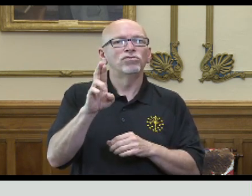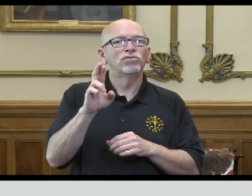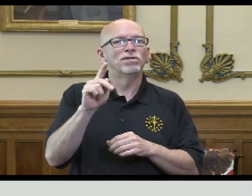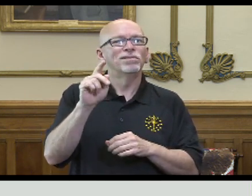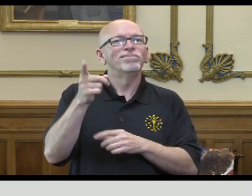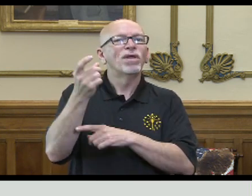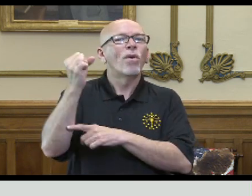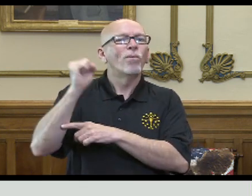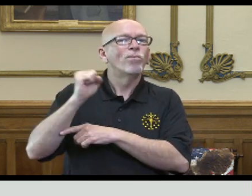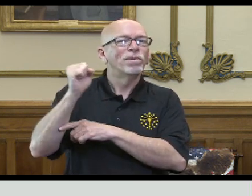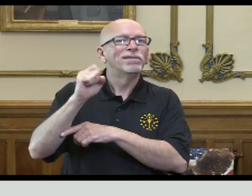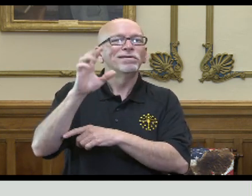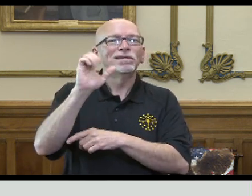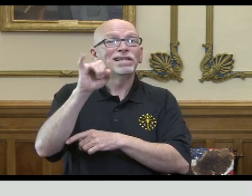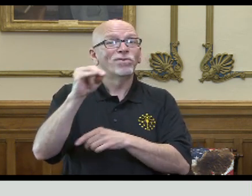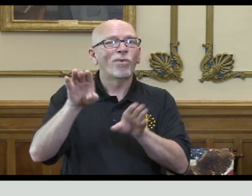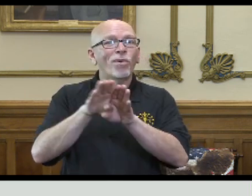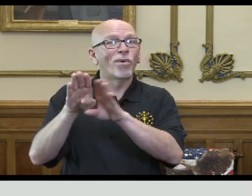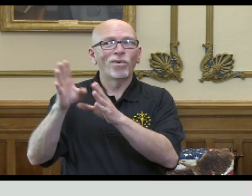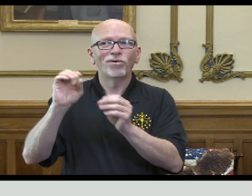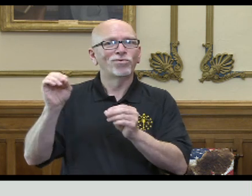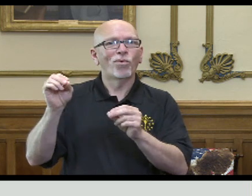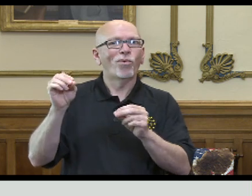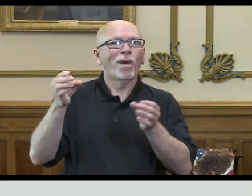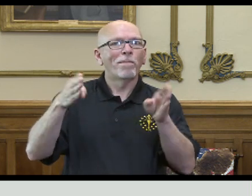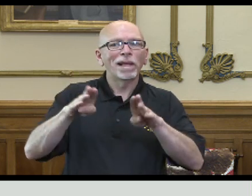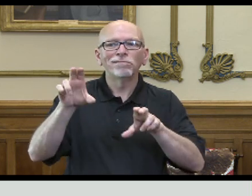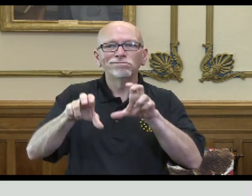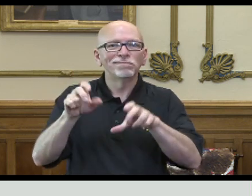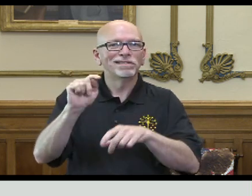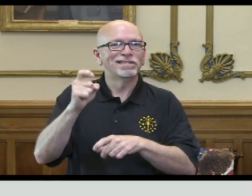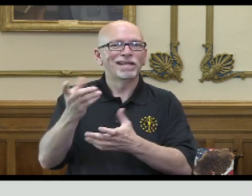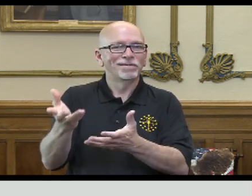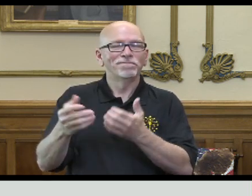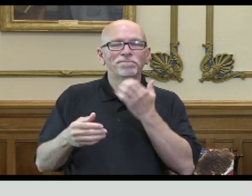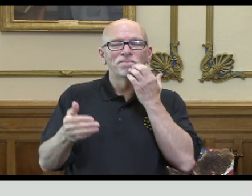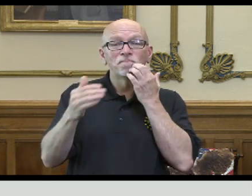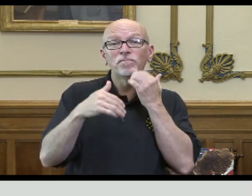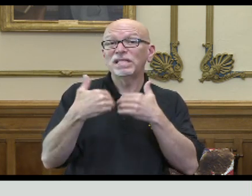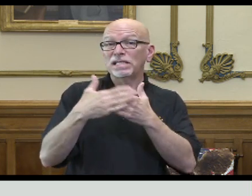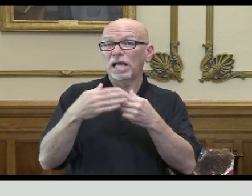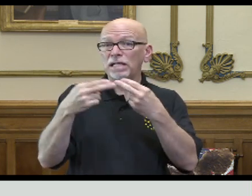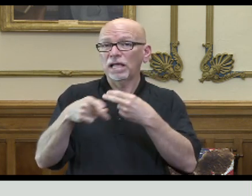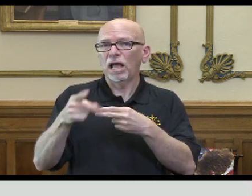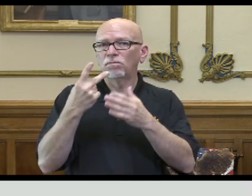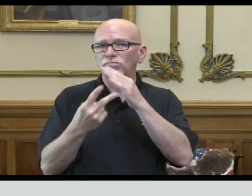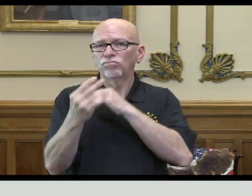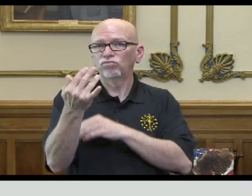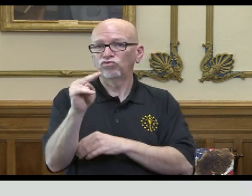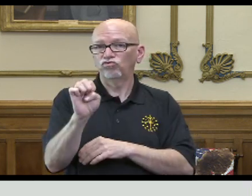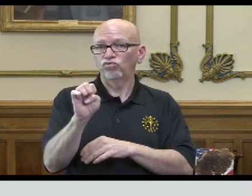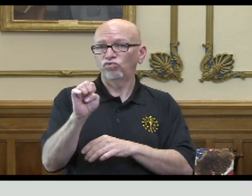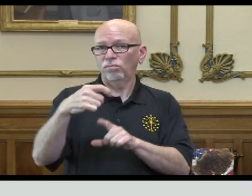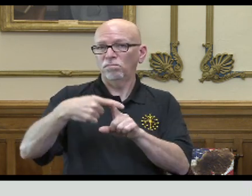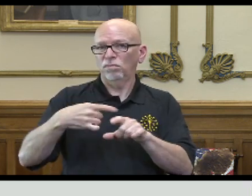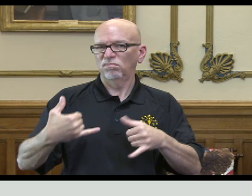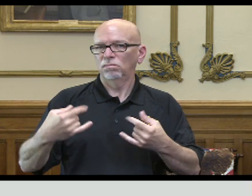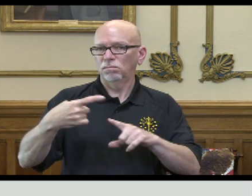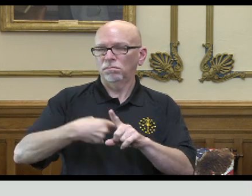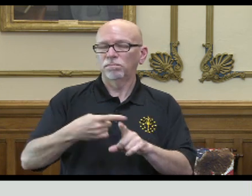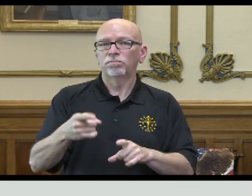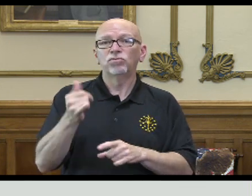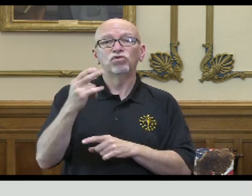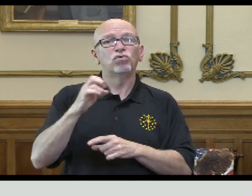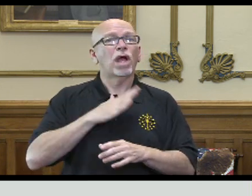casinos were closed. The next slide takes a look ahead to June. June is our